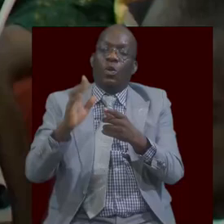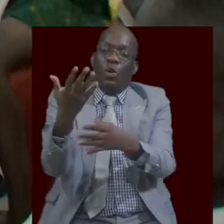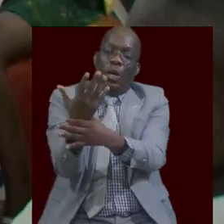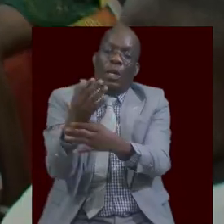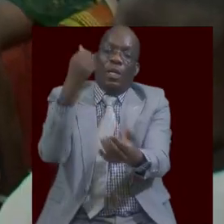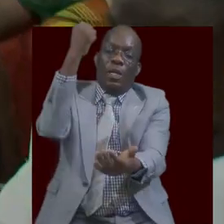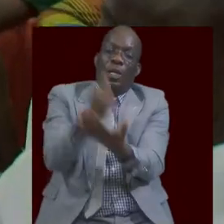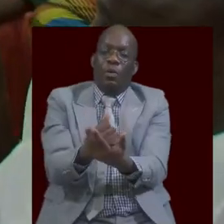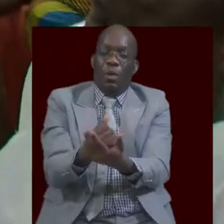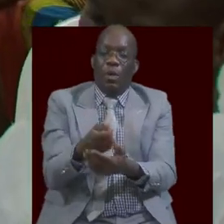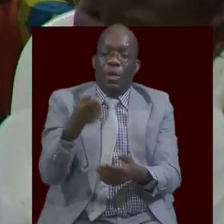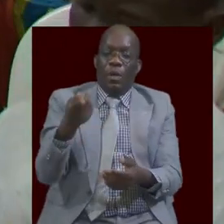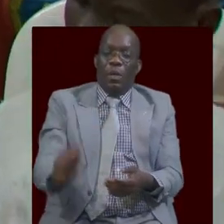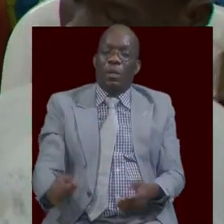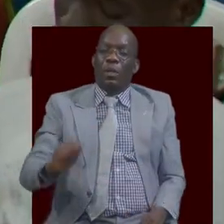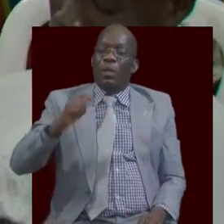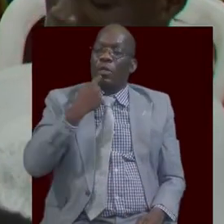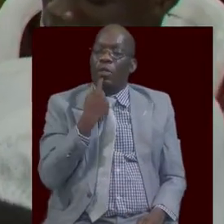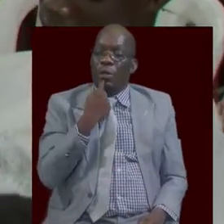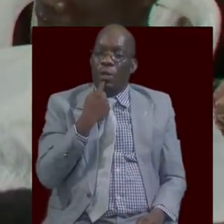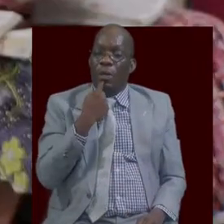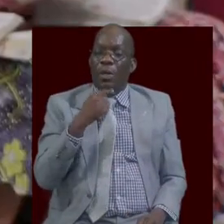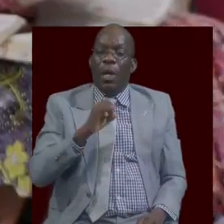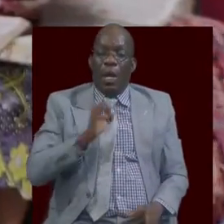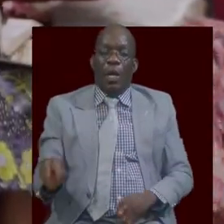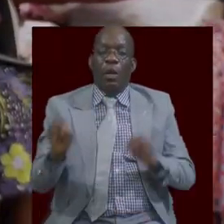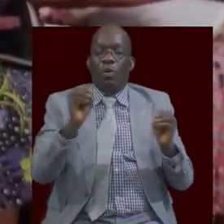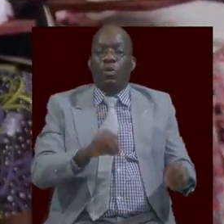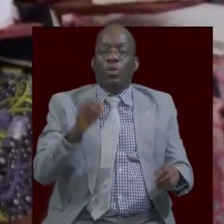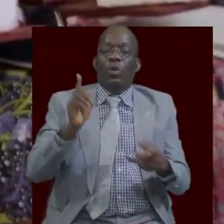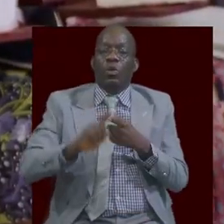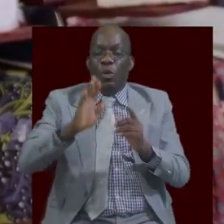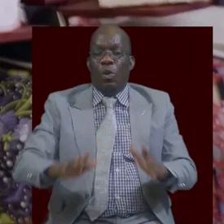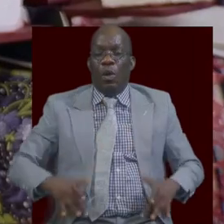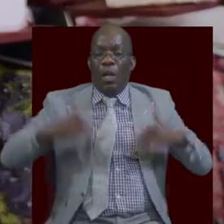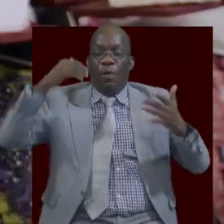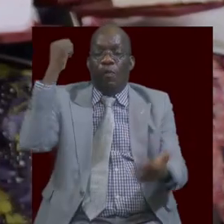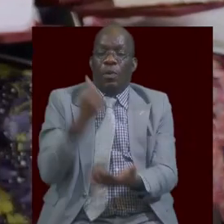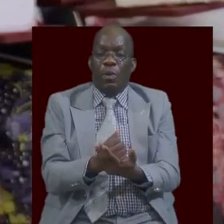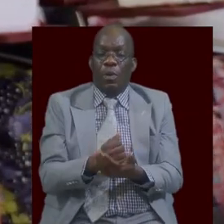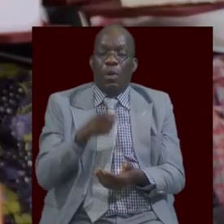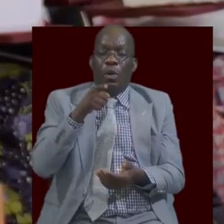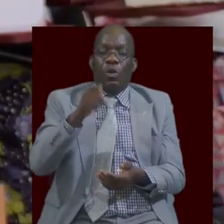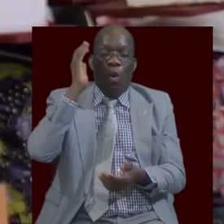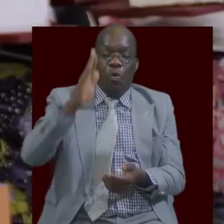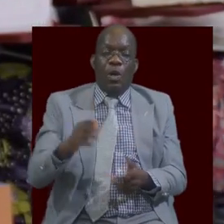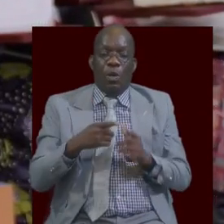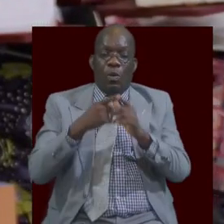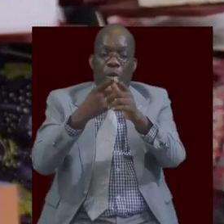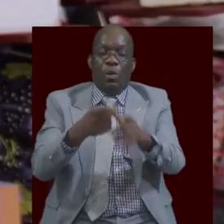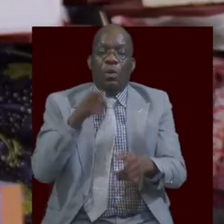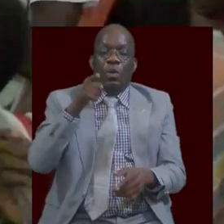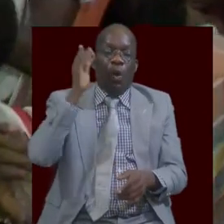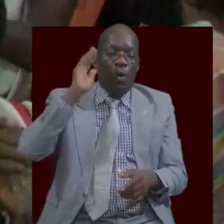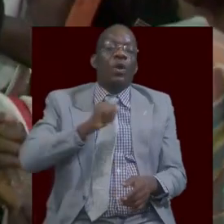The zeal I pass into your life. You will run, you will not be